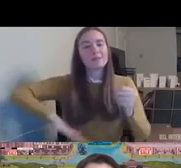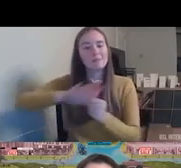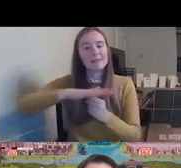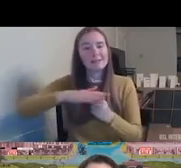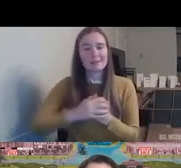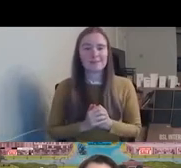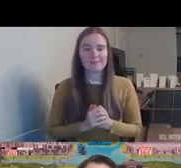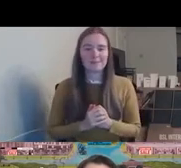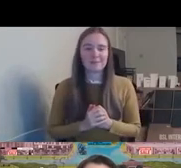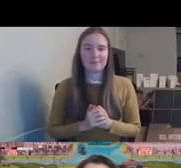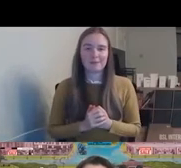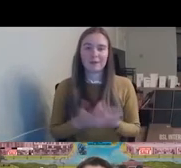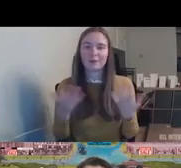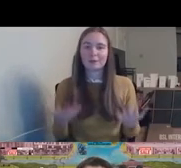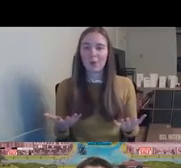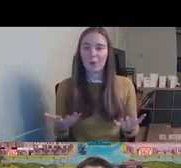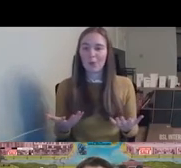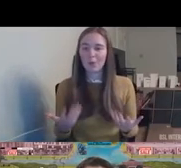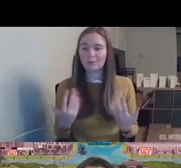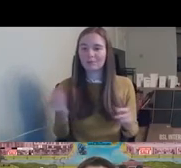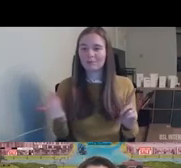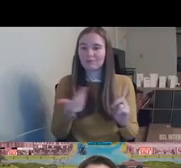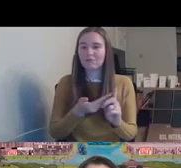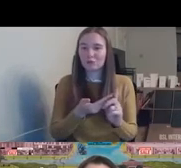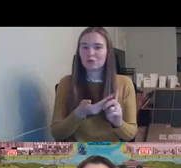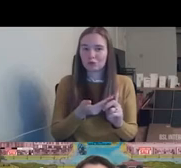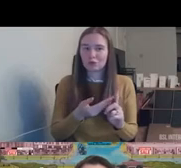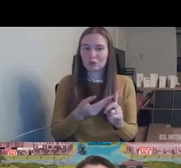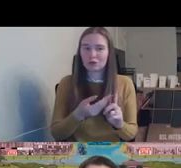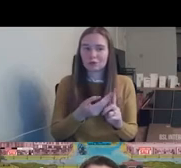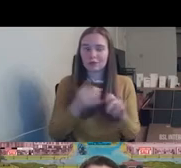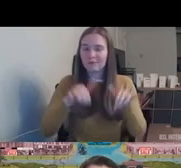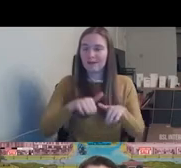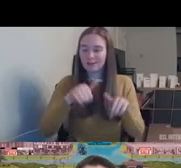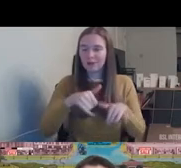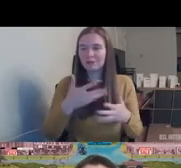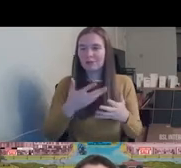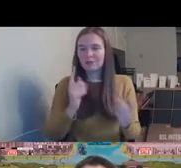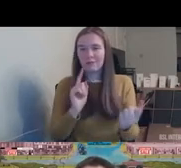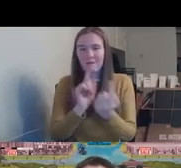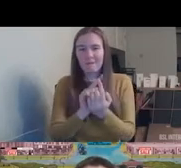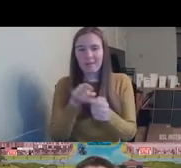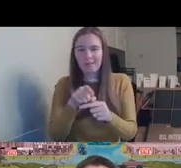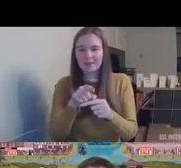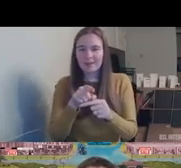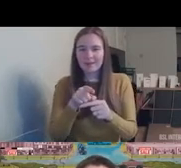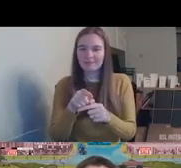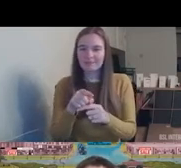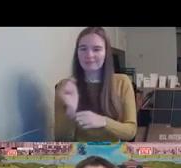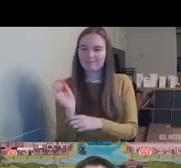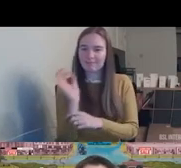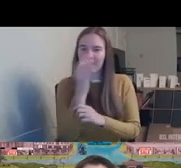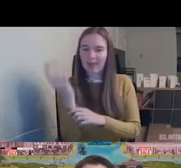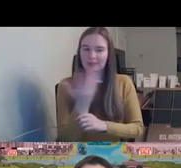And so approaching the pavilion in Venice, you're sort of greeted by this planting, which sets up your journey into the